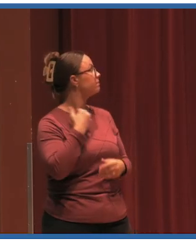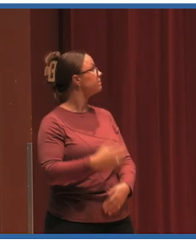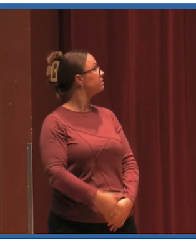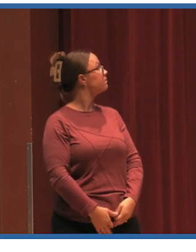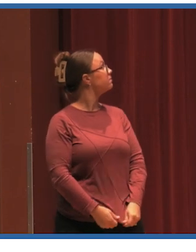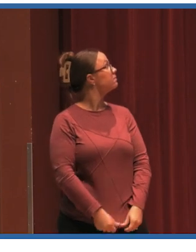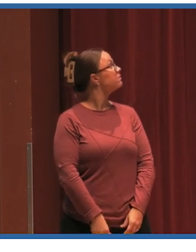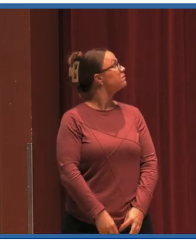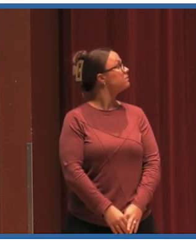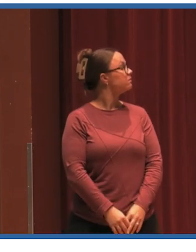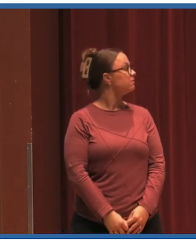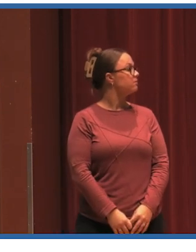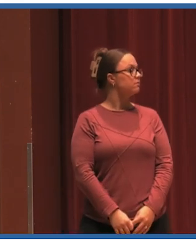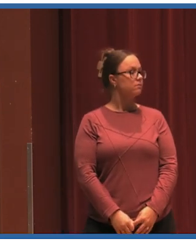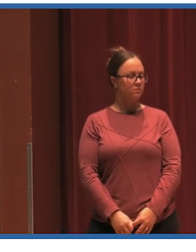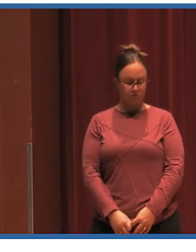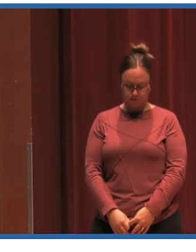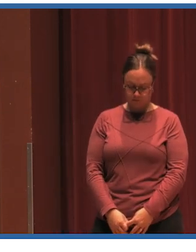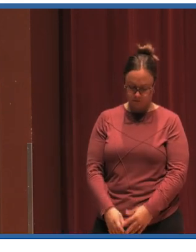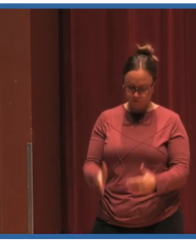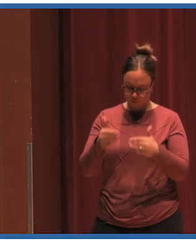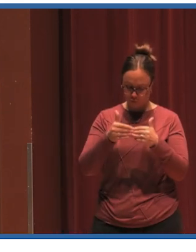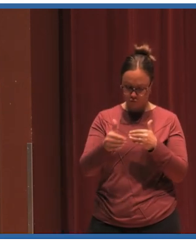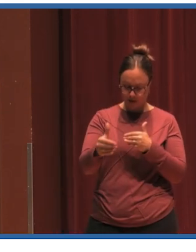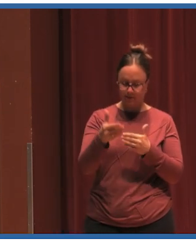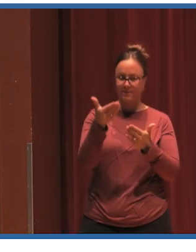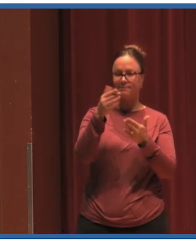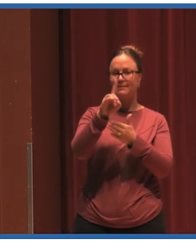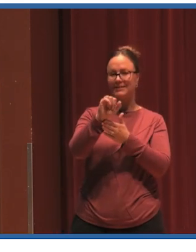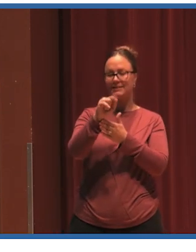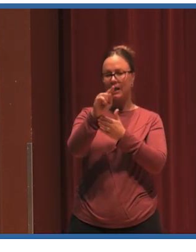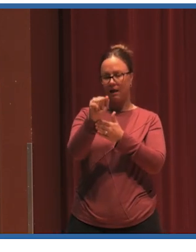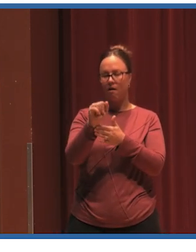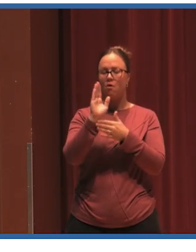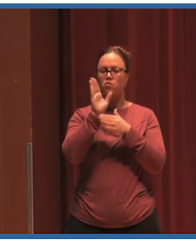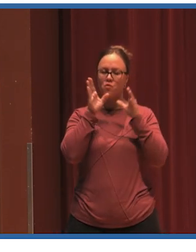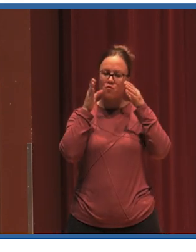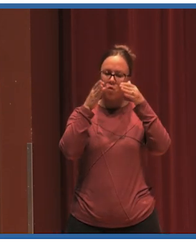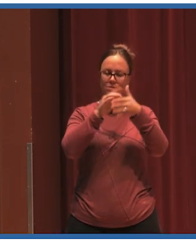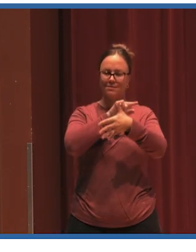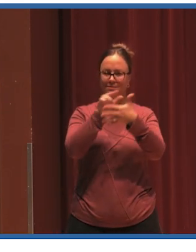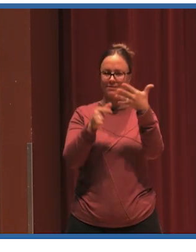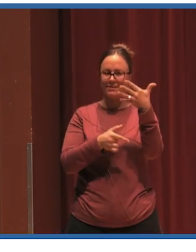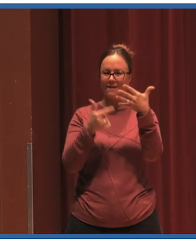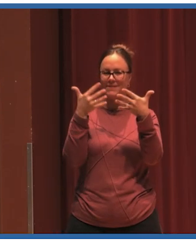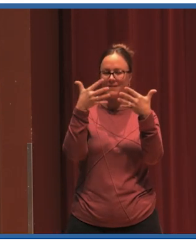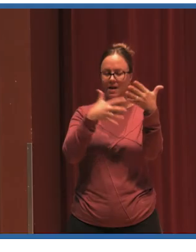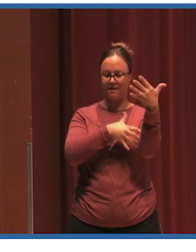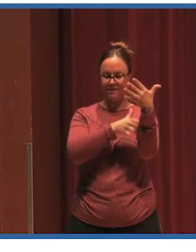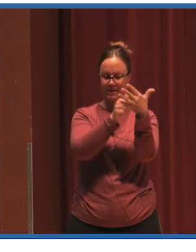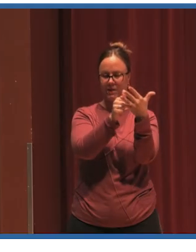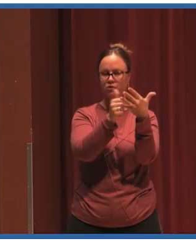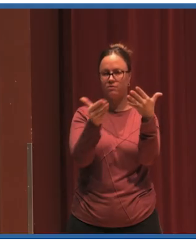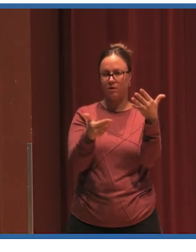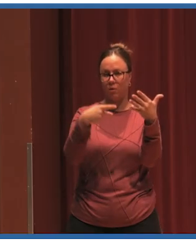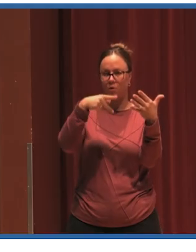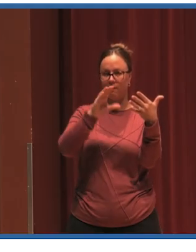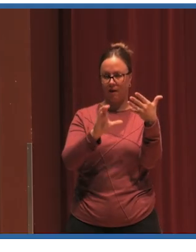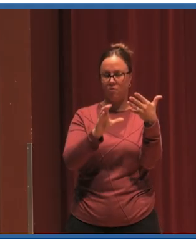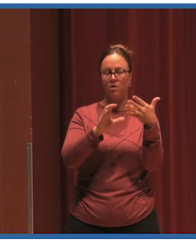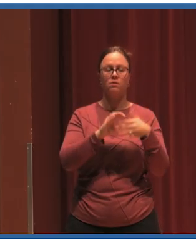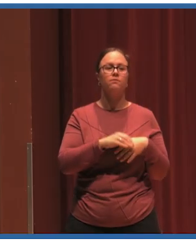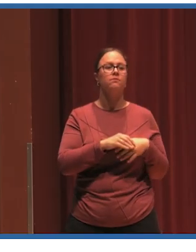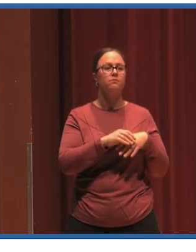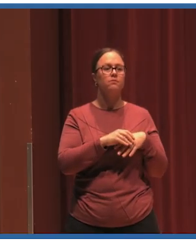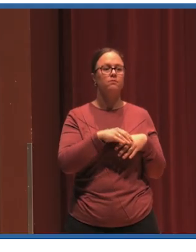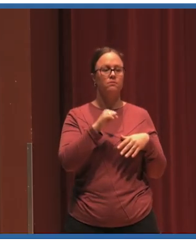So the remainder of this data portion will be focusing on the top 5 cancers here in Polk County. So you can